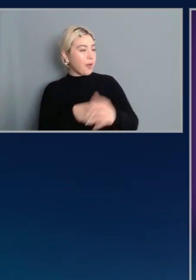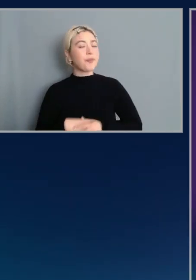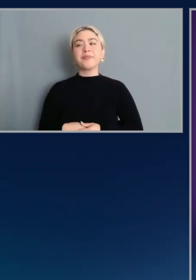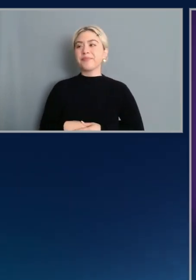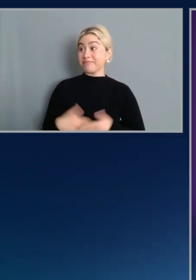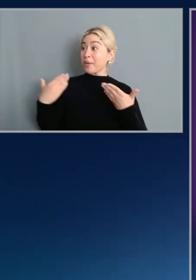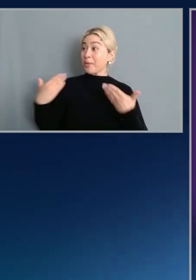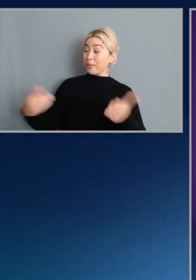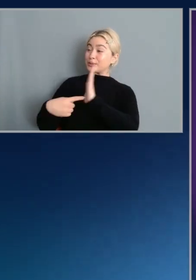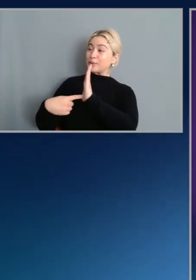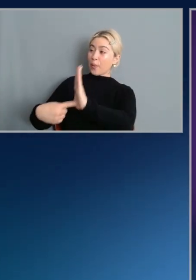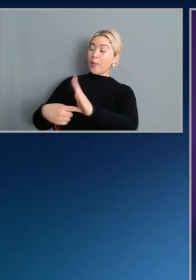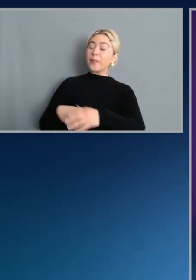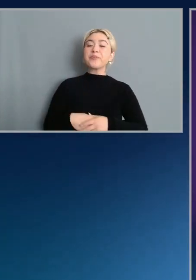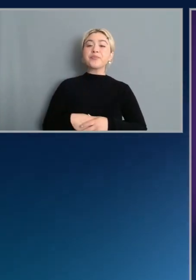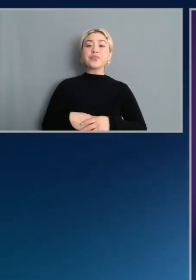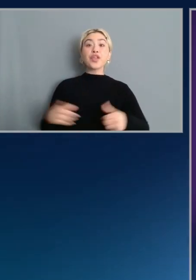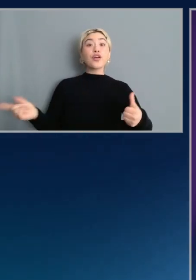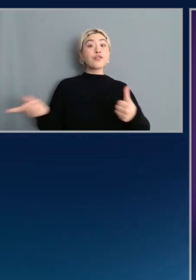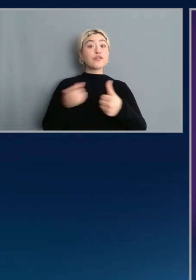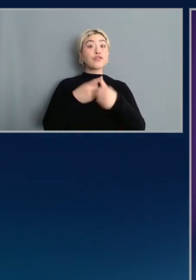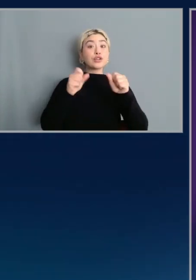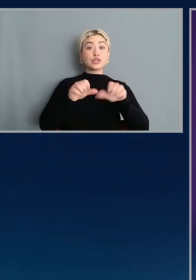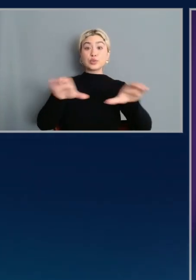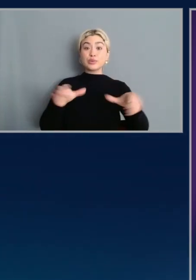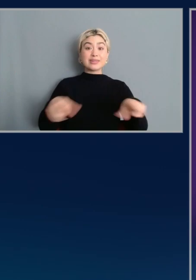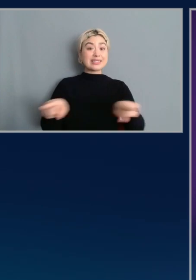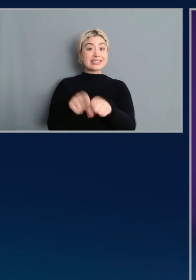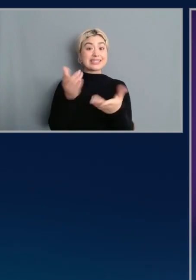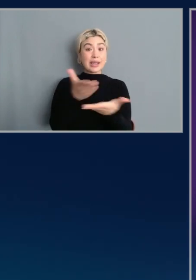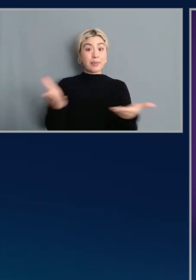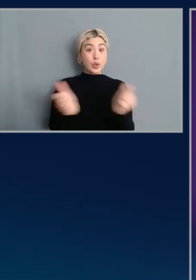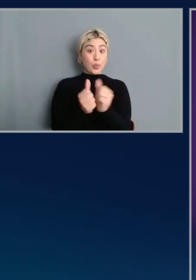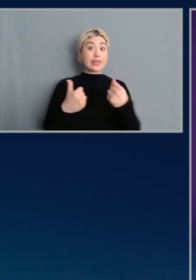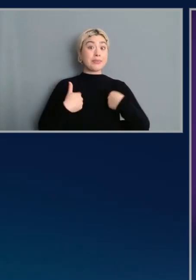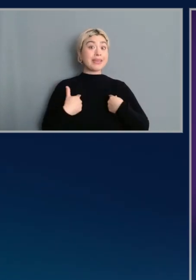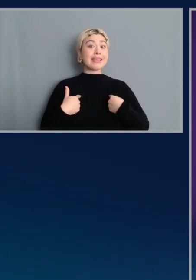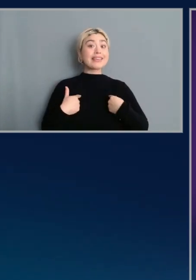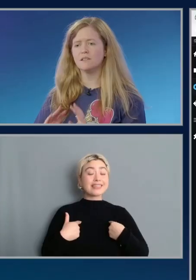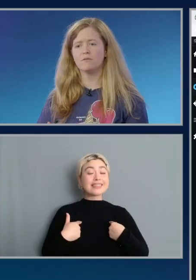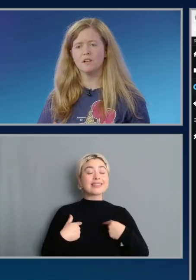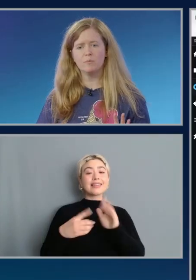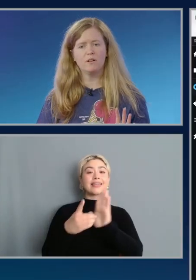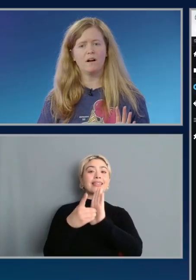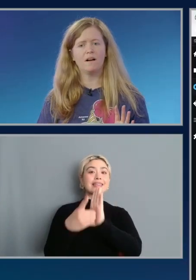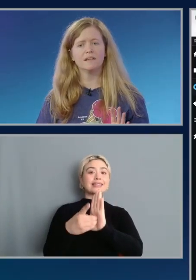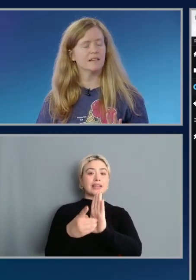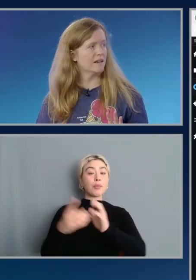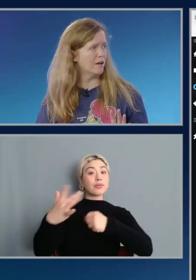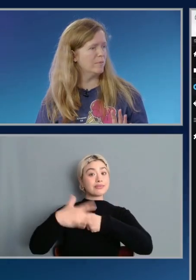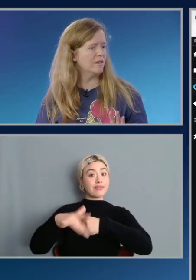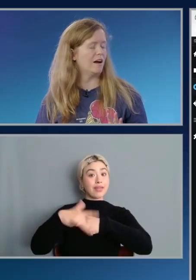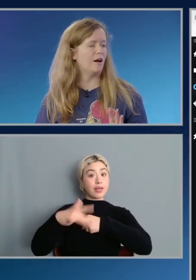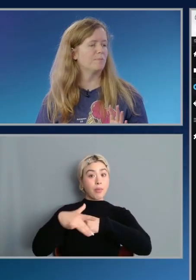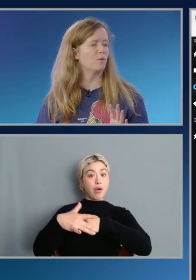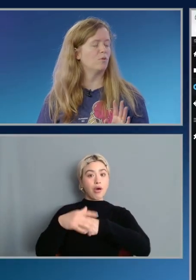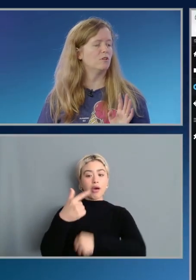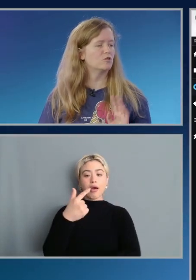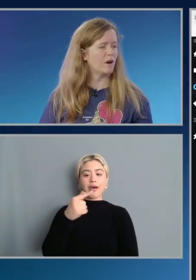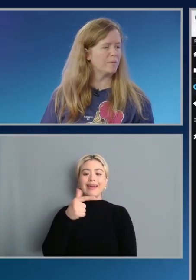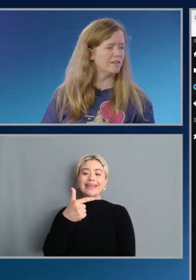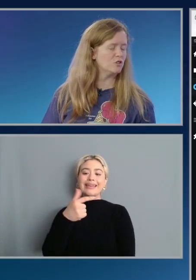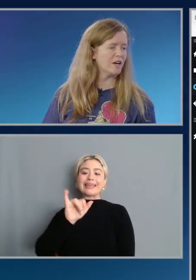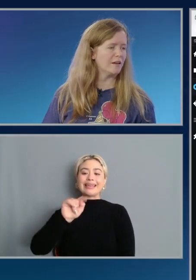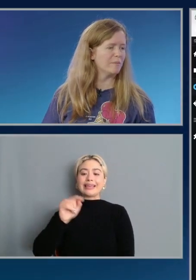So first off, you can do the same thing with me. Okay. So the demo here is available on GitHub.